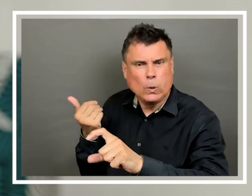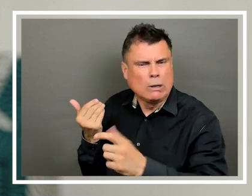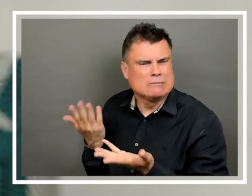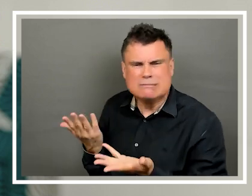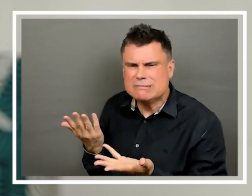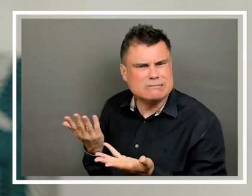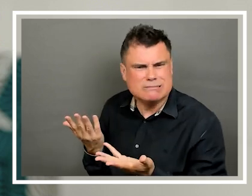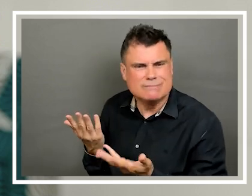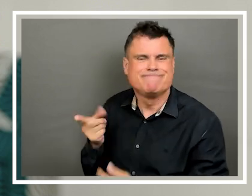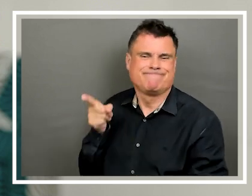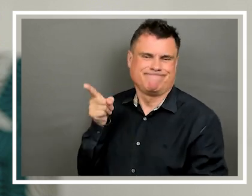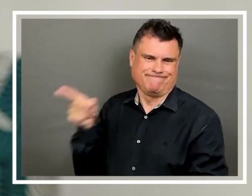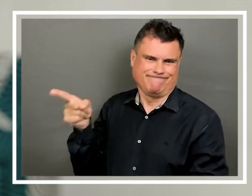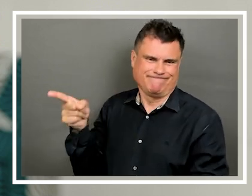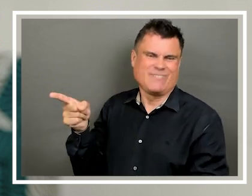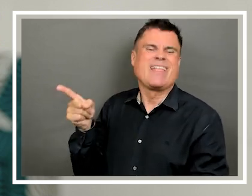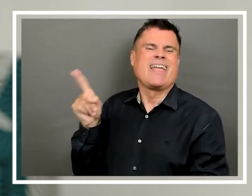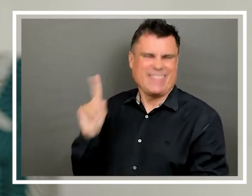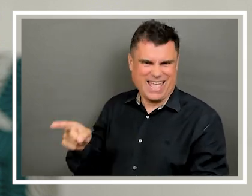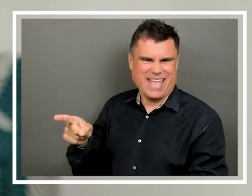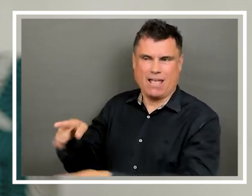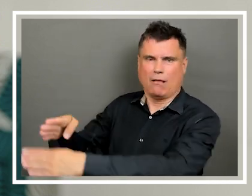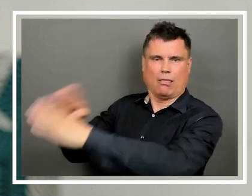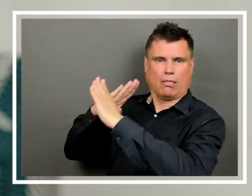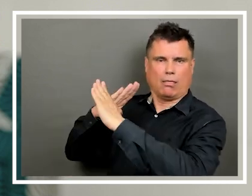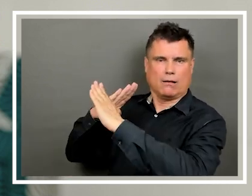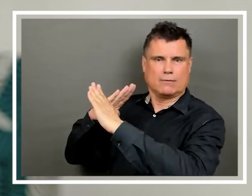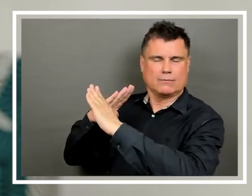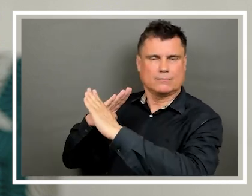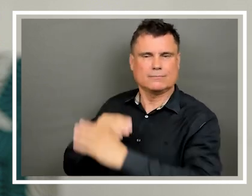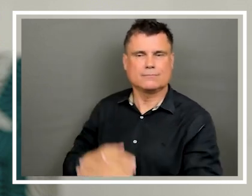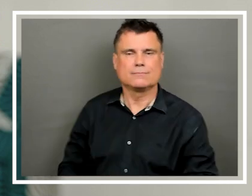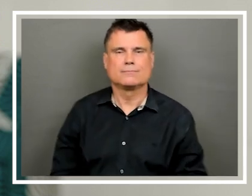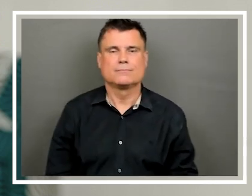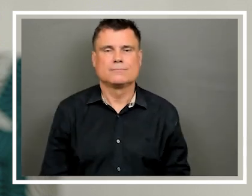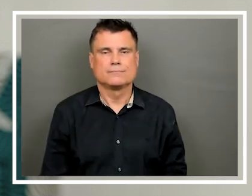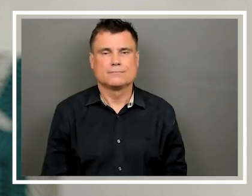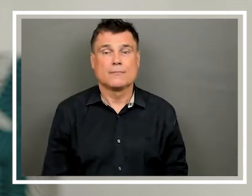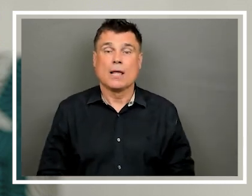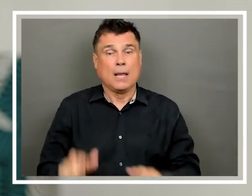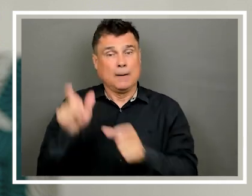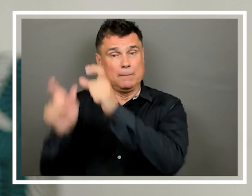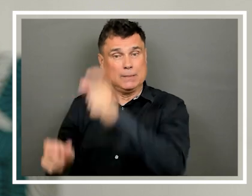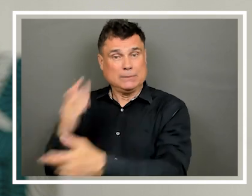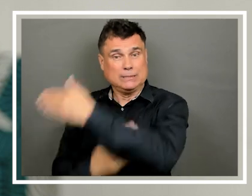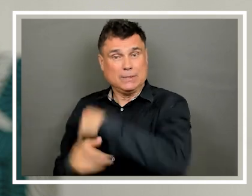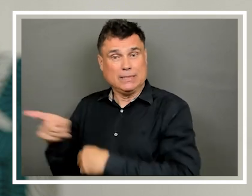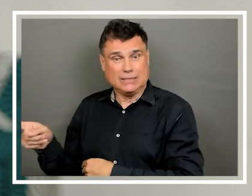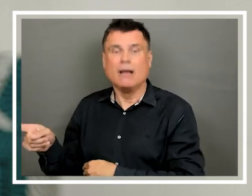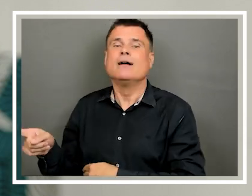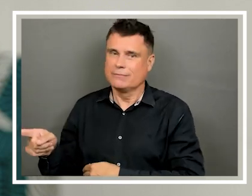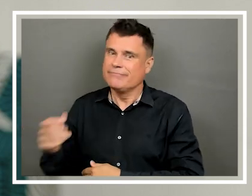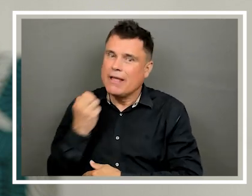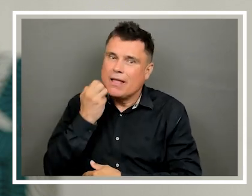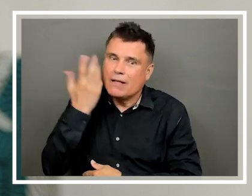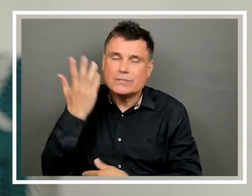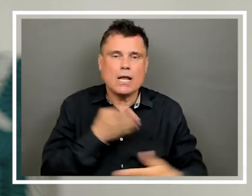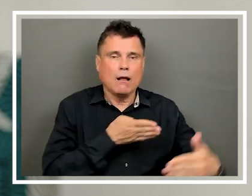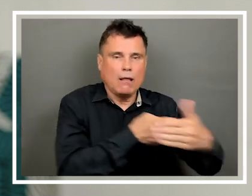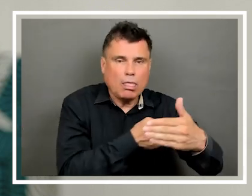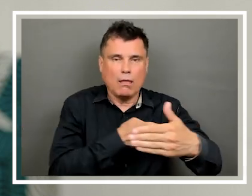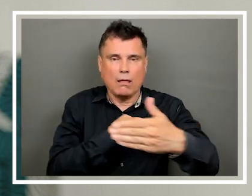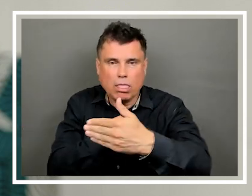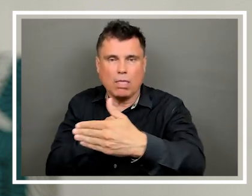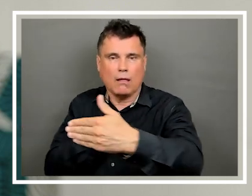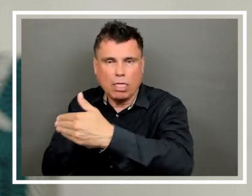subtitles. That would be a barrier to understanding the movie. Persons with disabilities encounter barriers like that